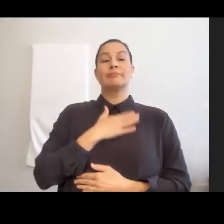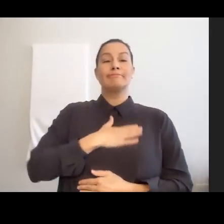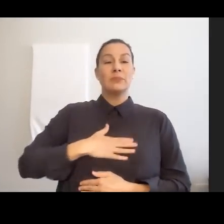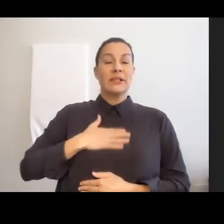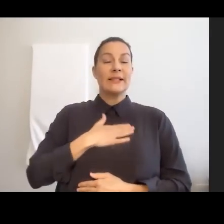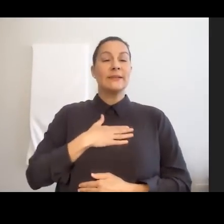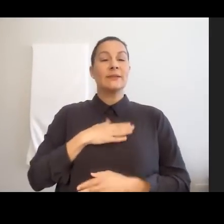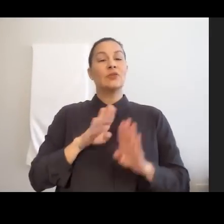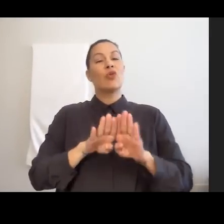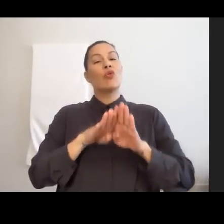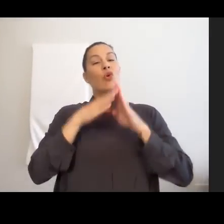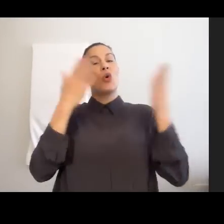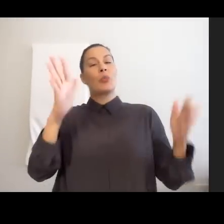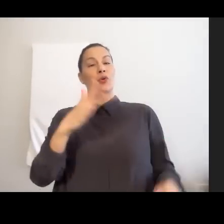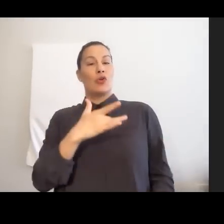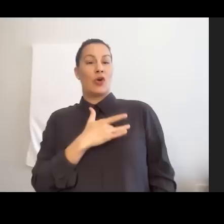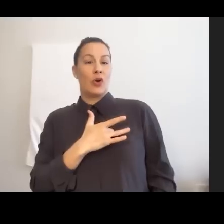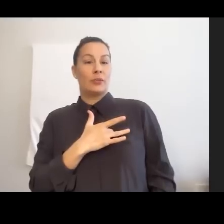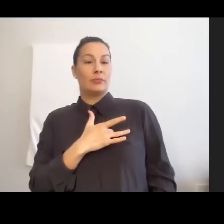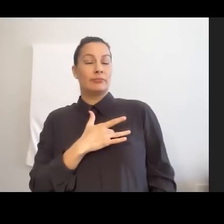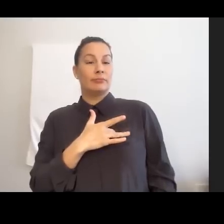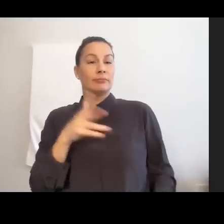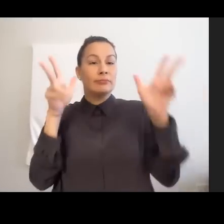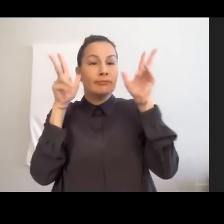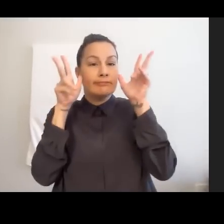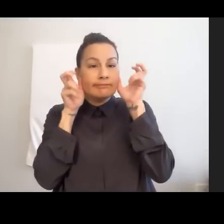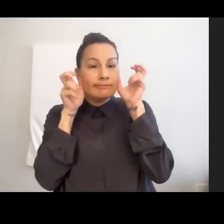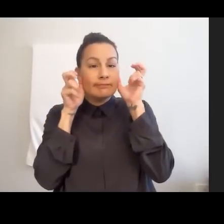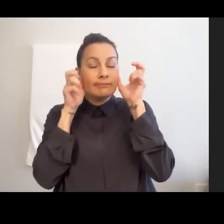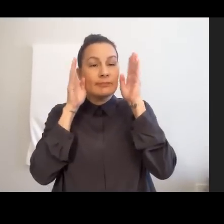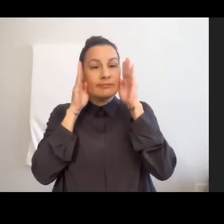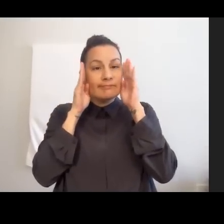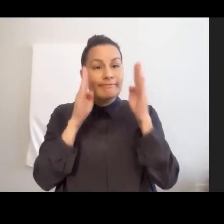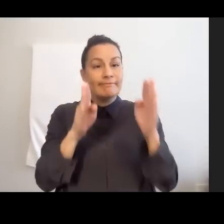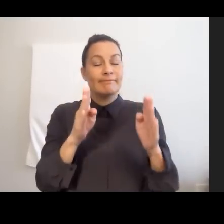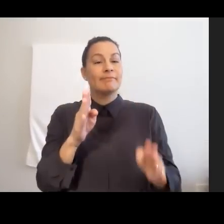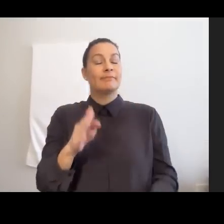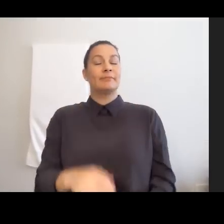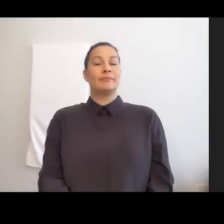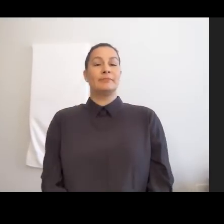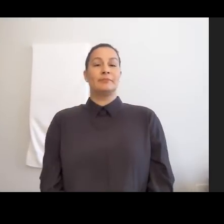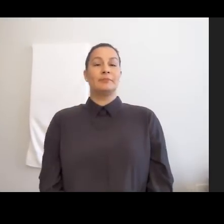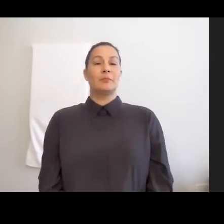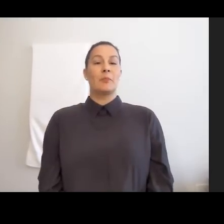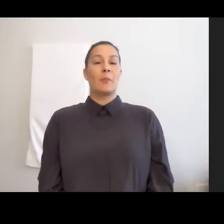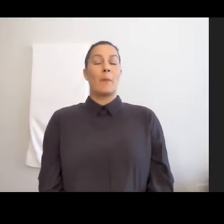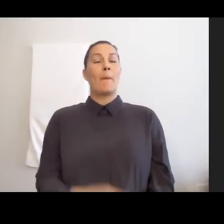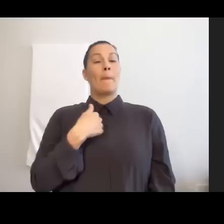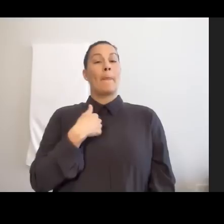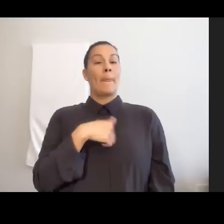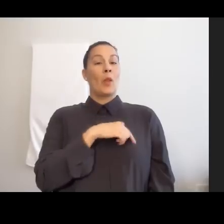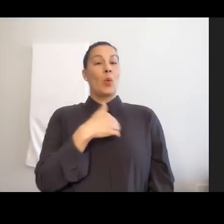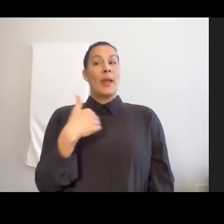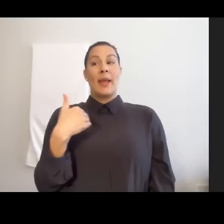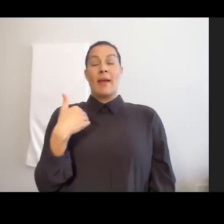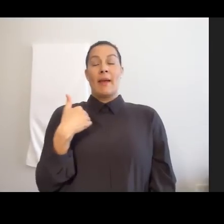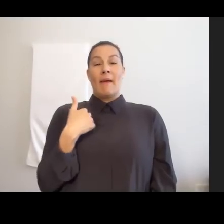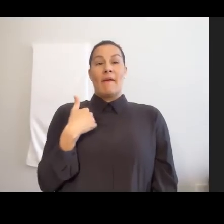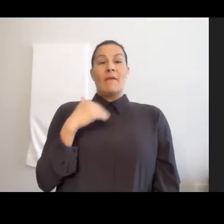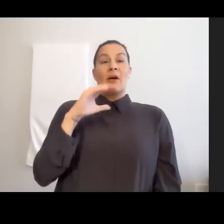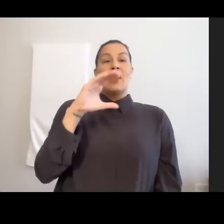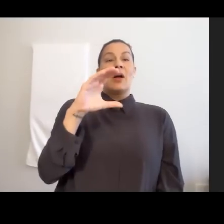your hearts and your ears and tune in and listen up, because now we have a representative from Colectivo